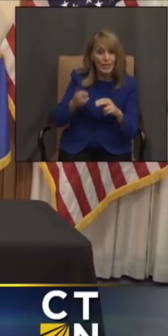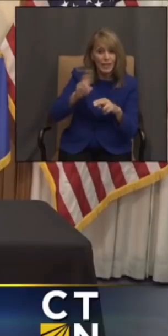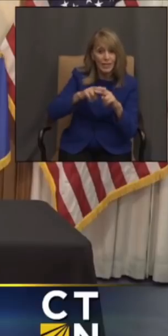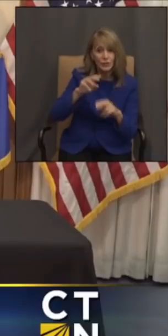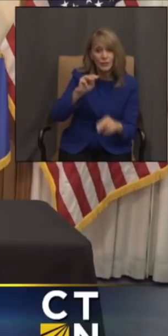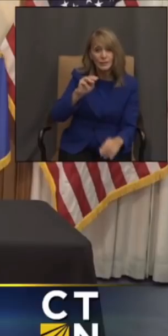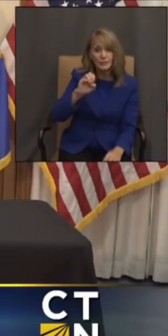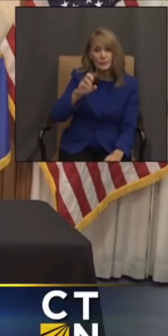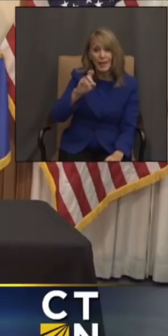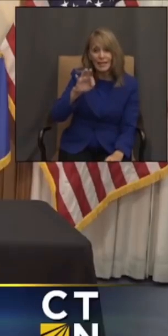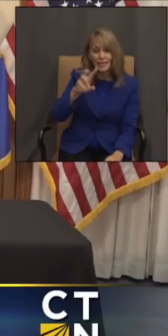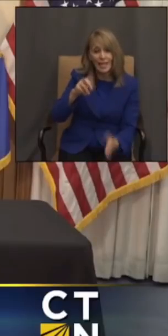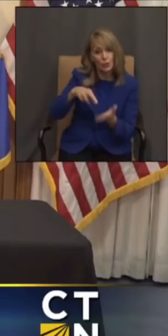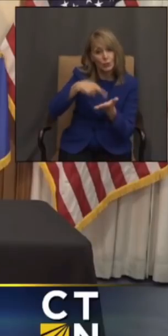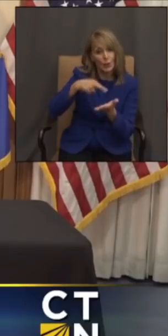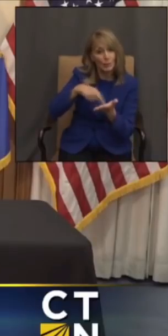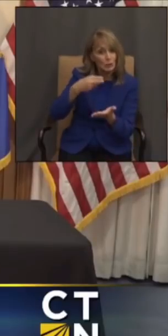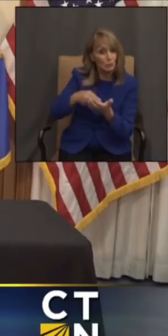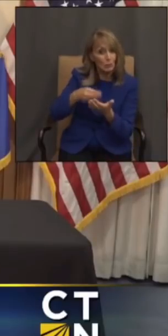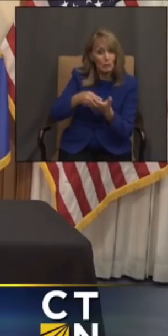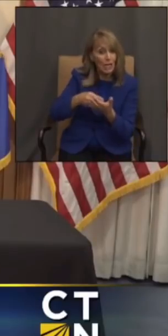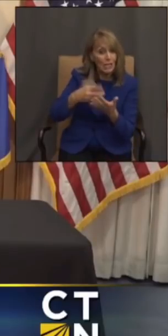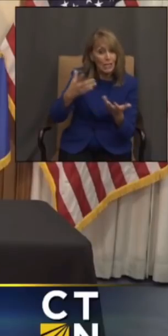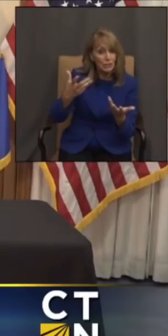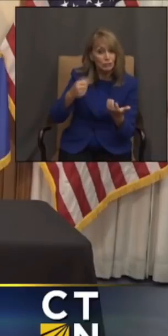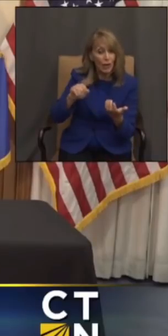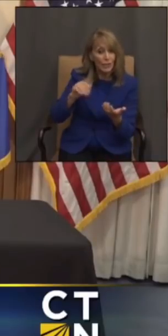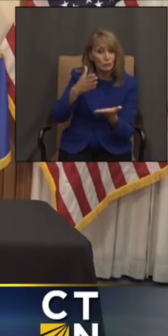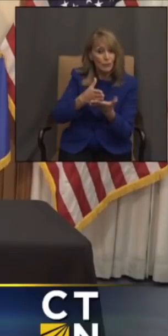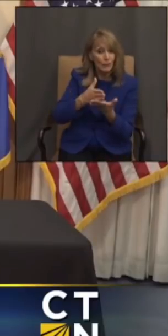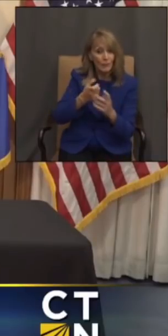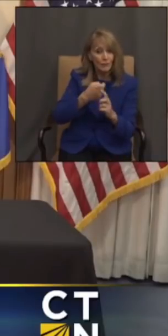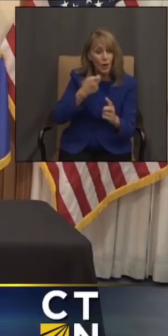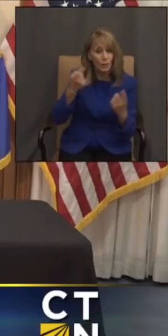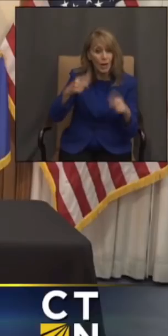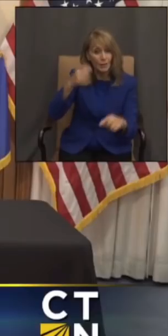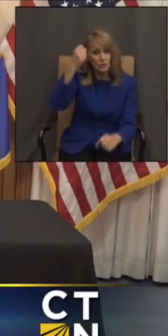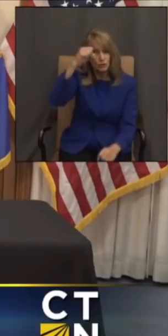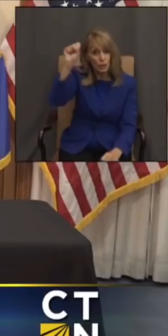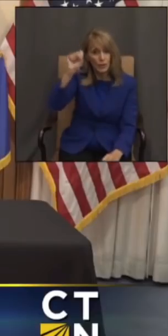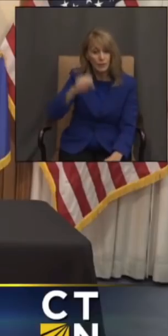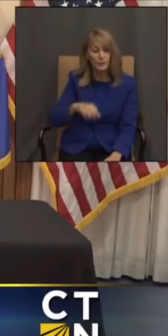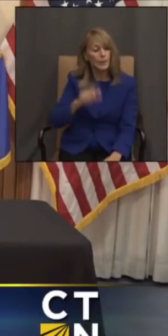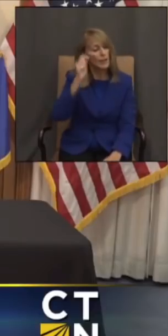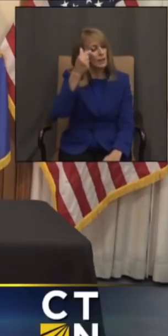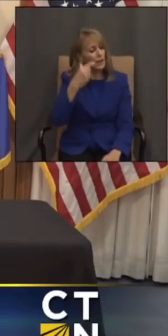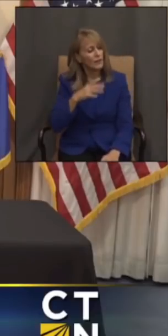Medicaid reimbursement rates, anything like that, to stem this off? Paul, do you know about that?